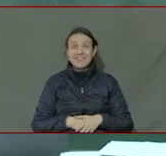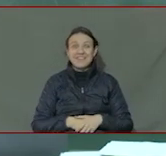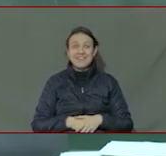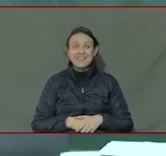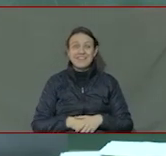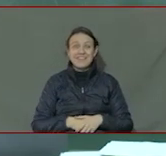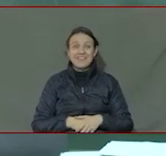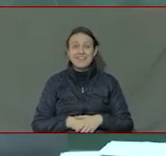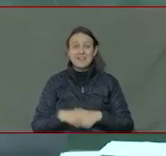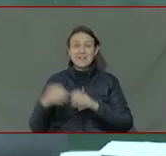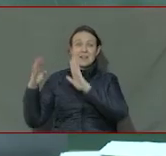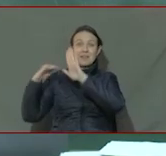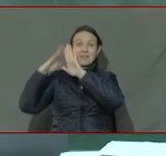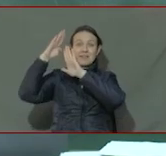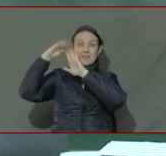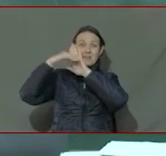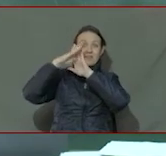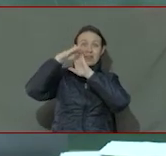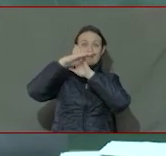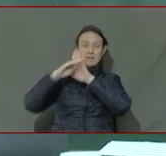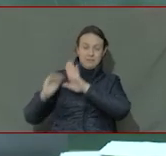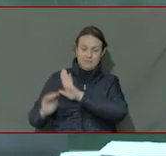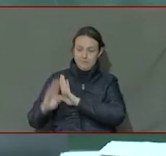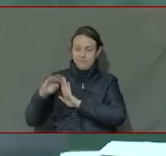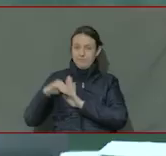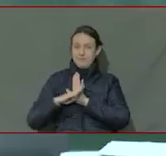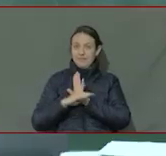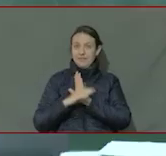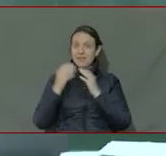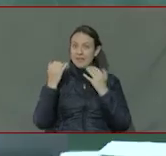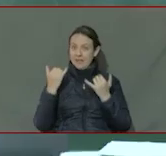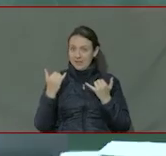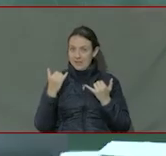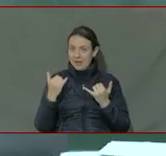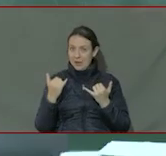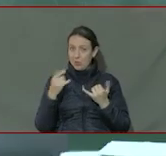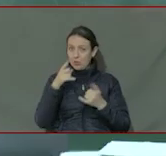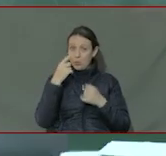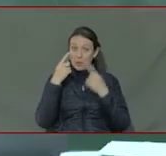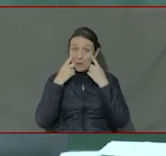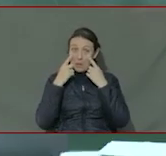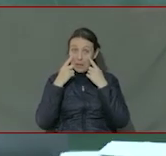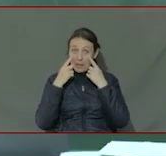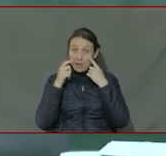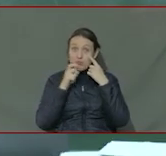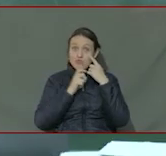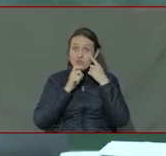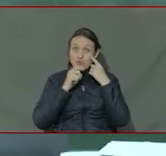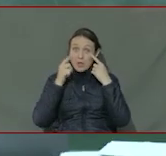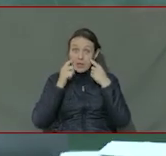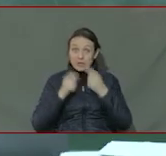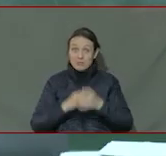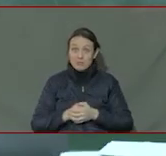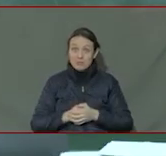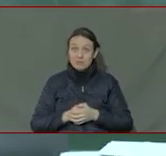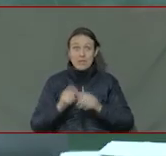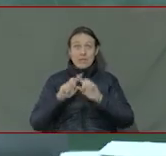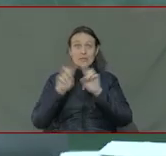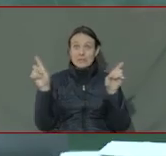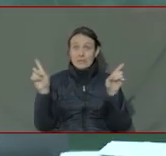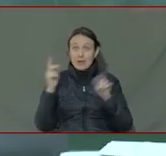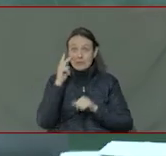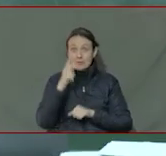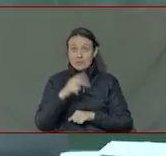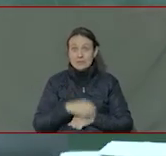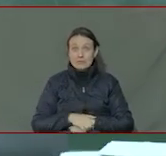From looking, what you now need is no knowledge. What you now need is good eyesight. You need to spot it, even in the question